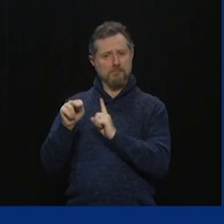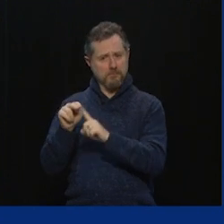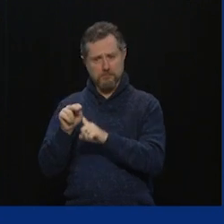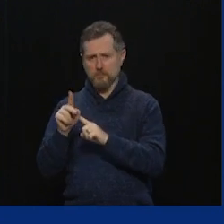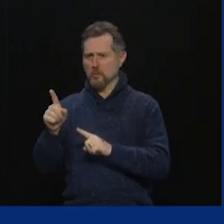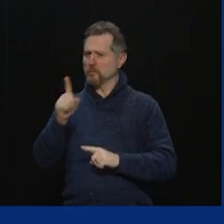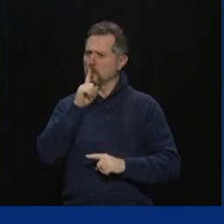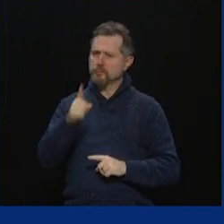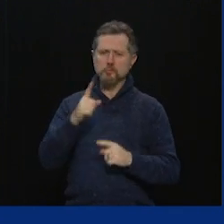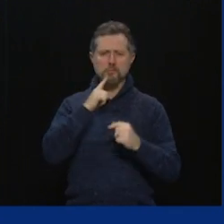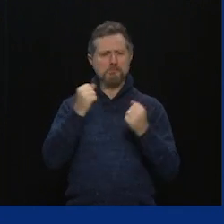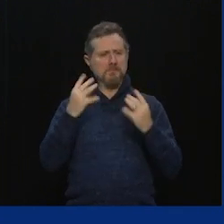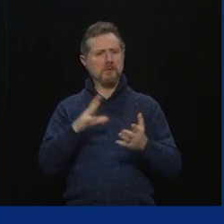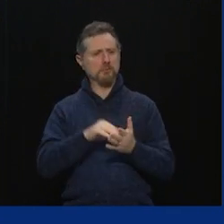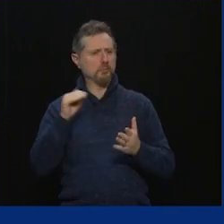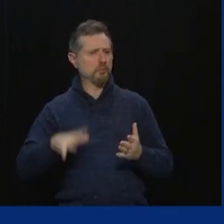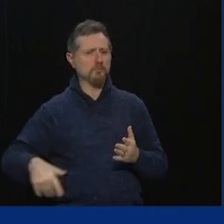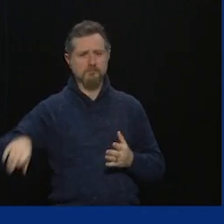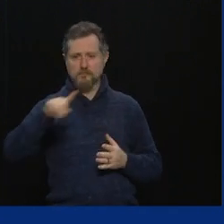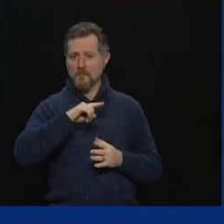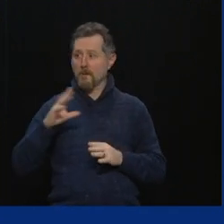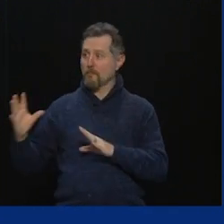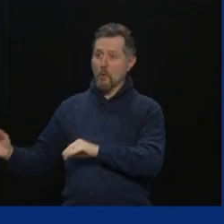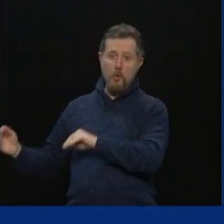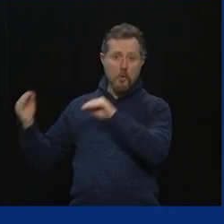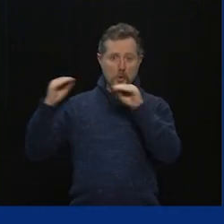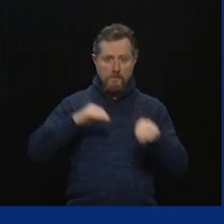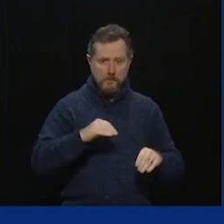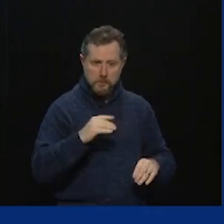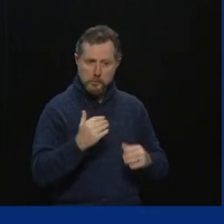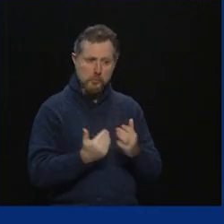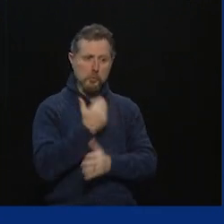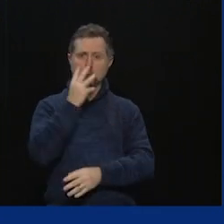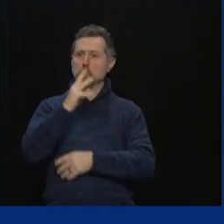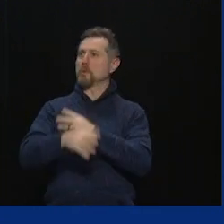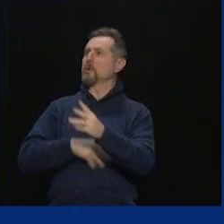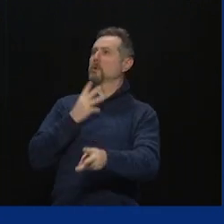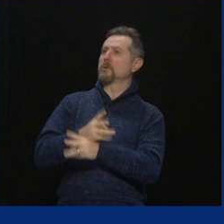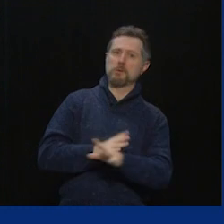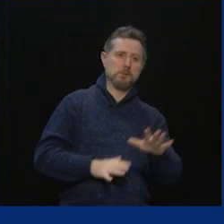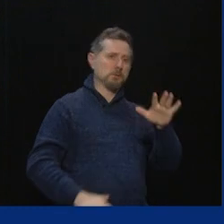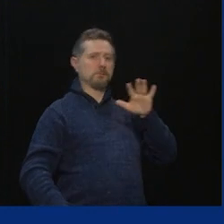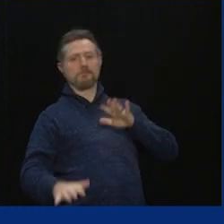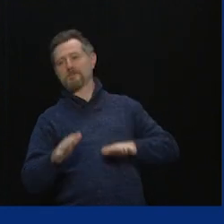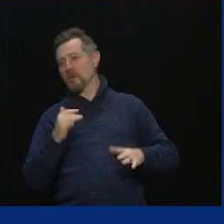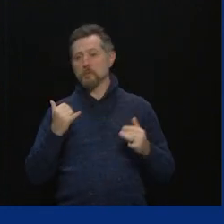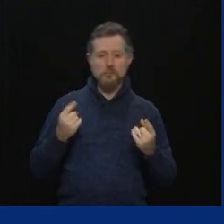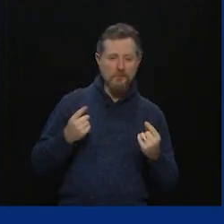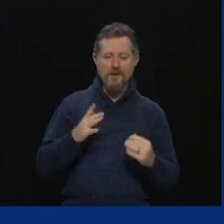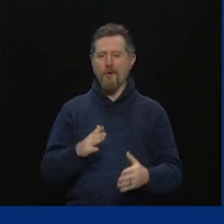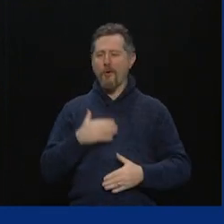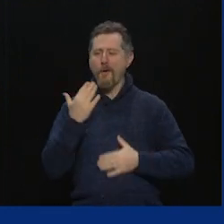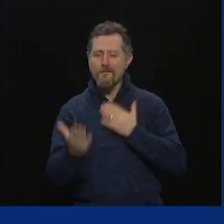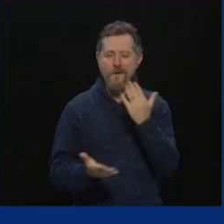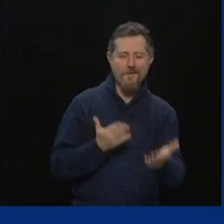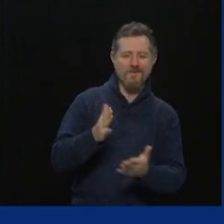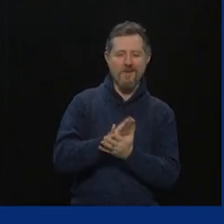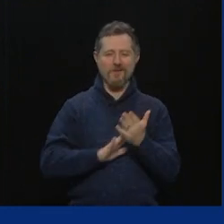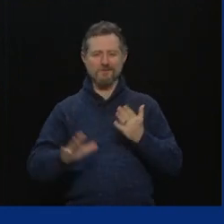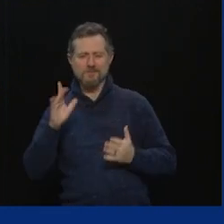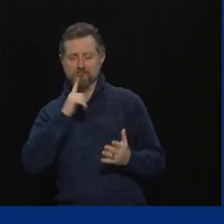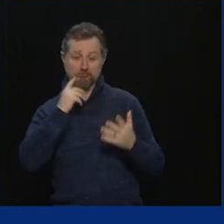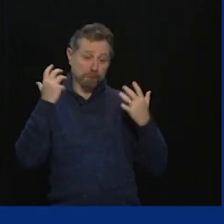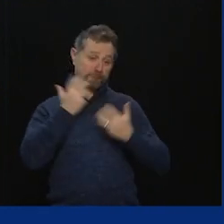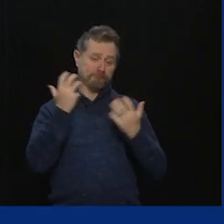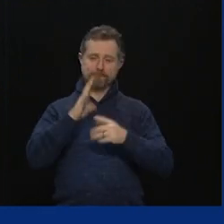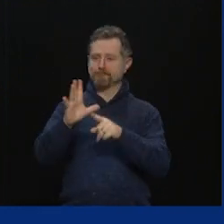students having to come to a whole new world, and what you've done at this college is extraordinary. I thank you for the depth of compassion that